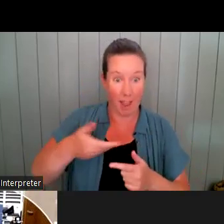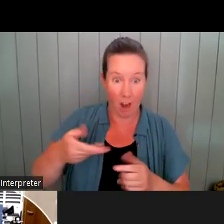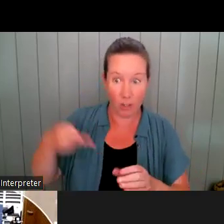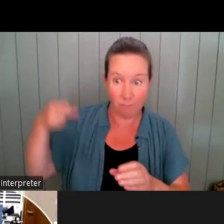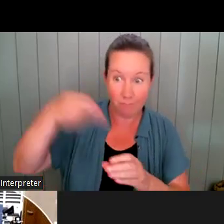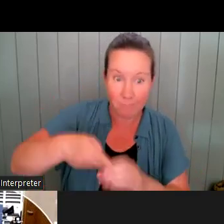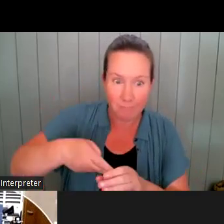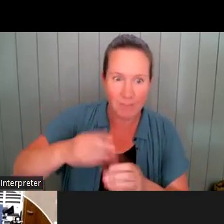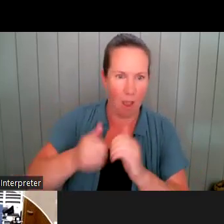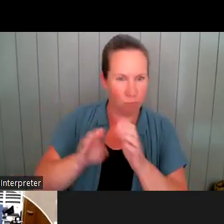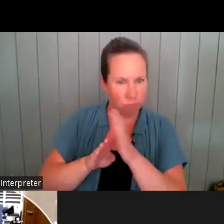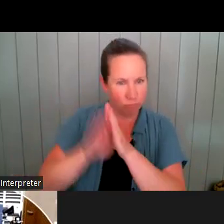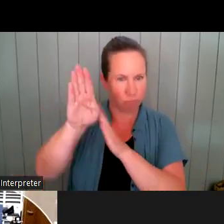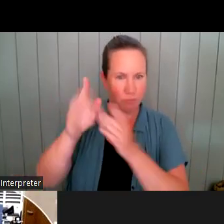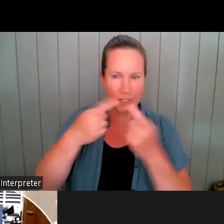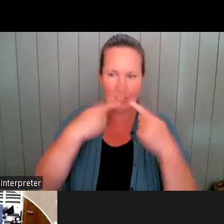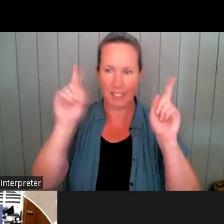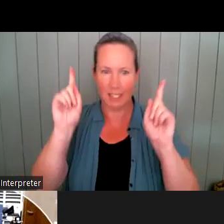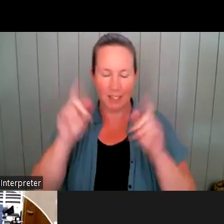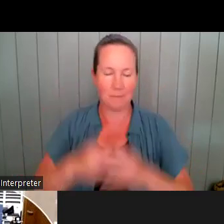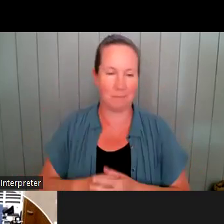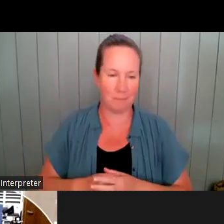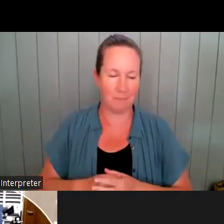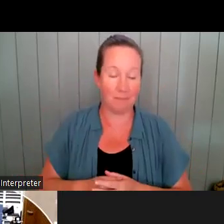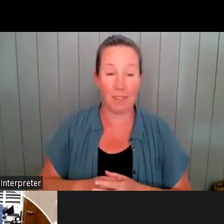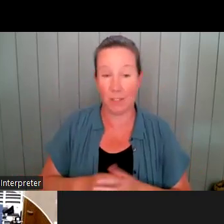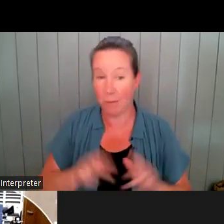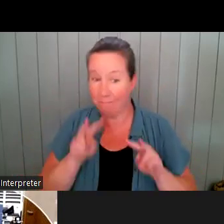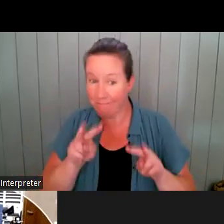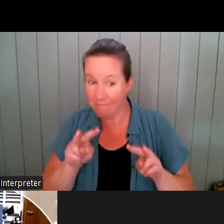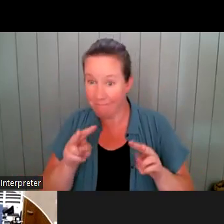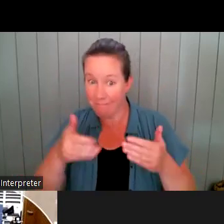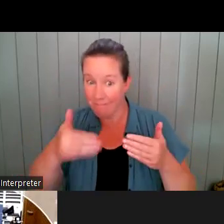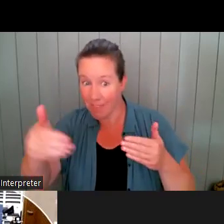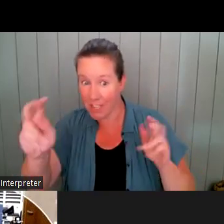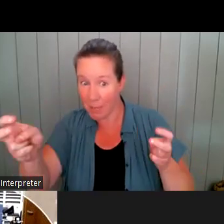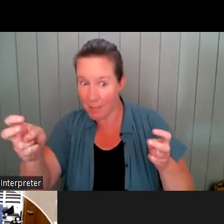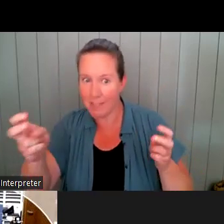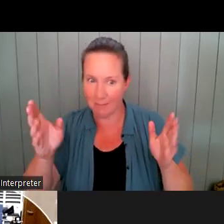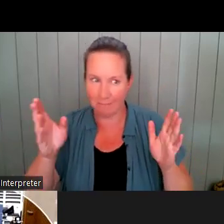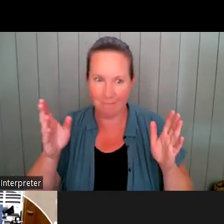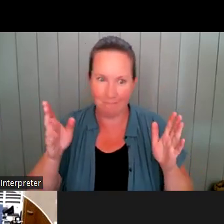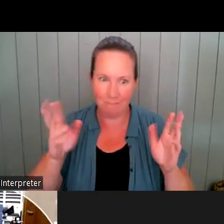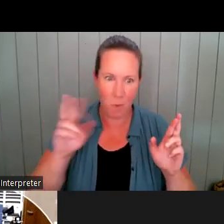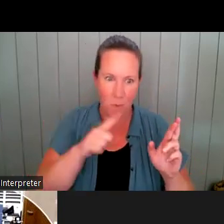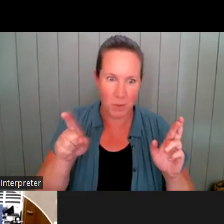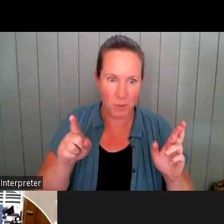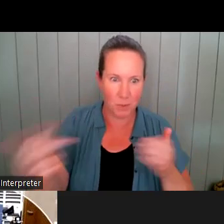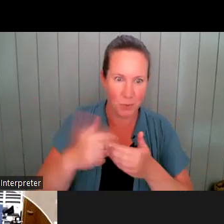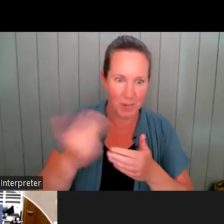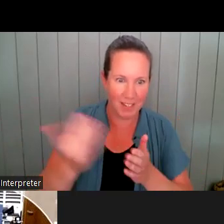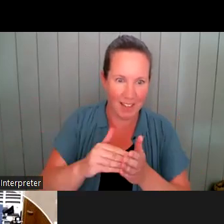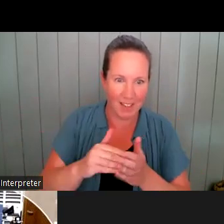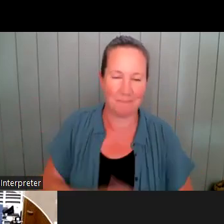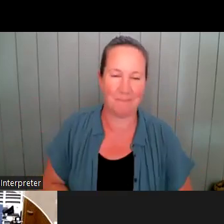So please look out for future announcements about upcoming webinars and join us. Now, before